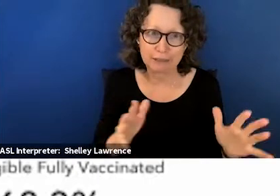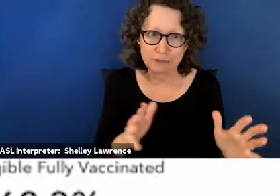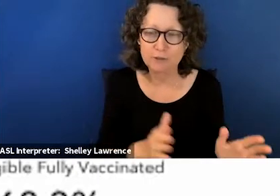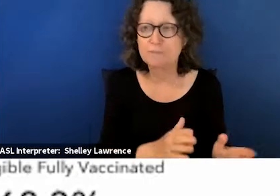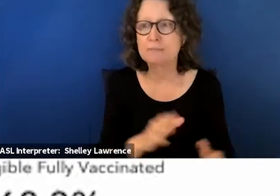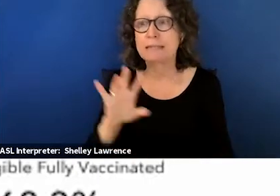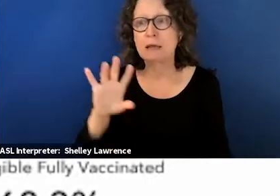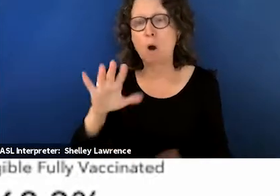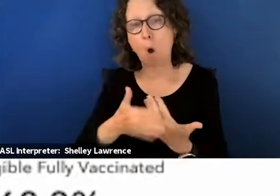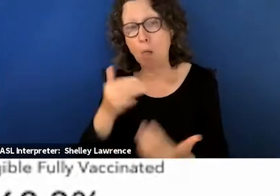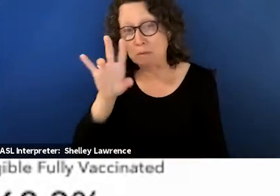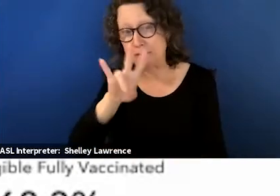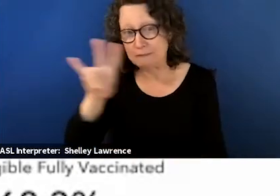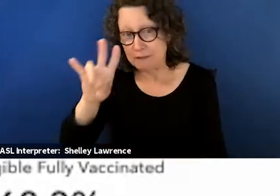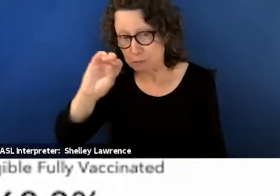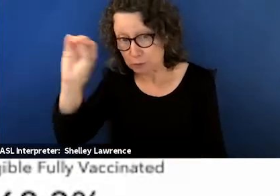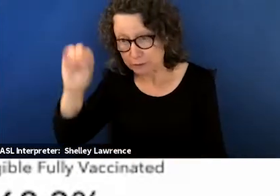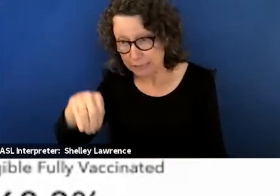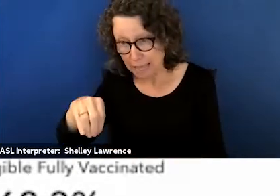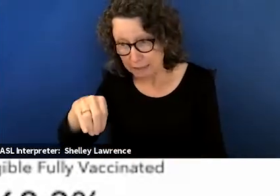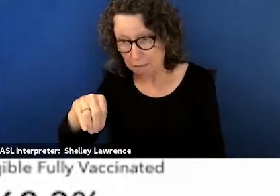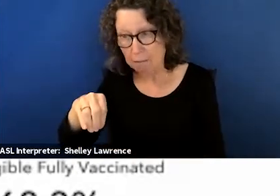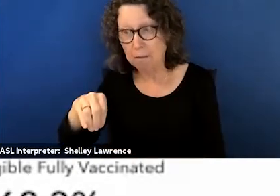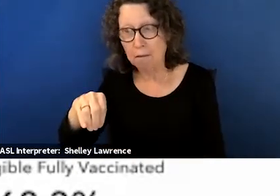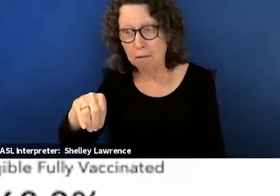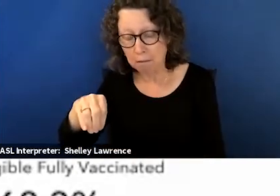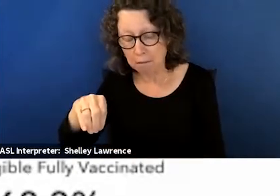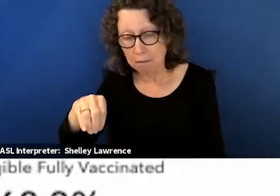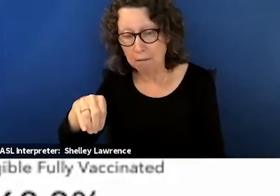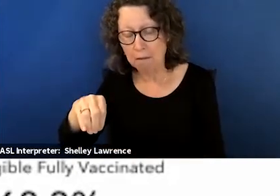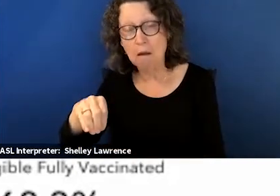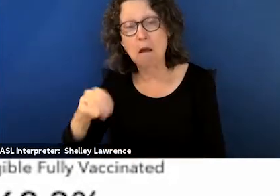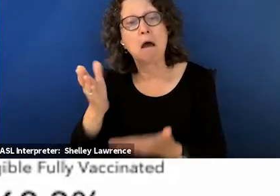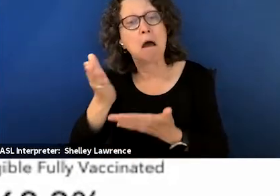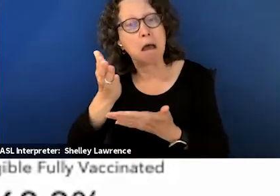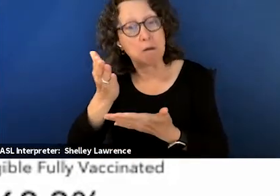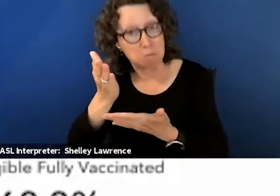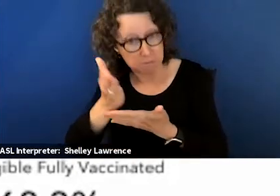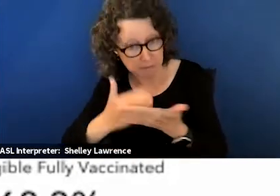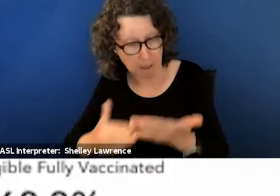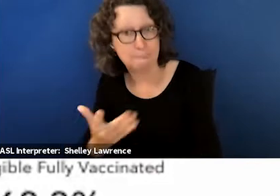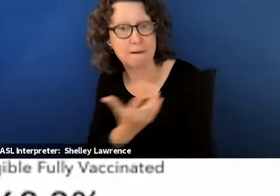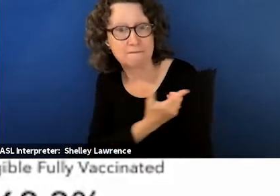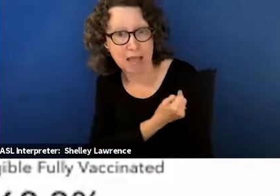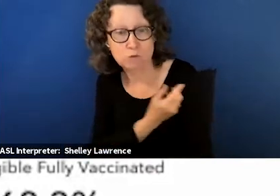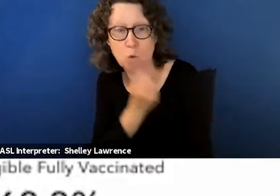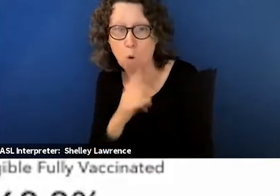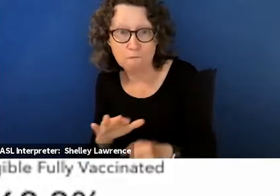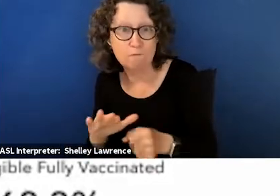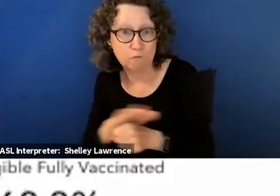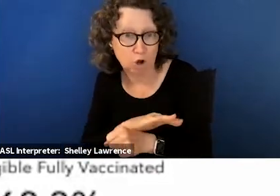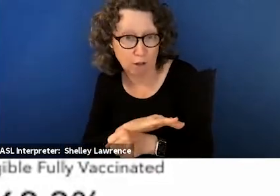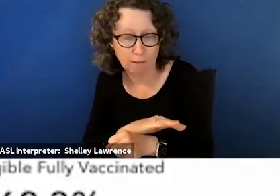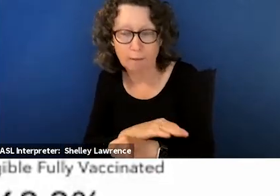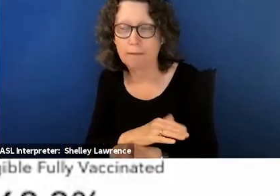Approaching 77% are partially vaccinated or fully vaccinated.